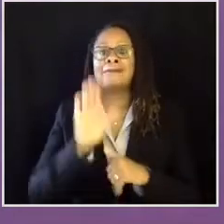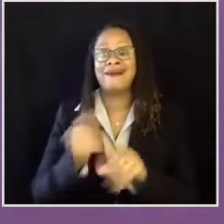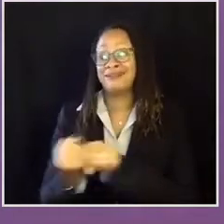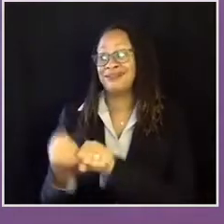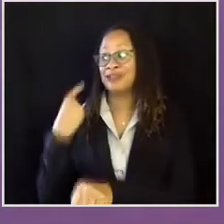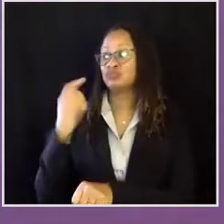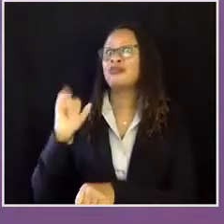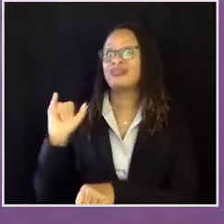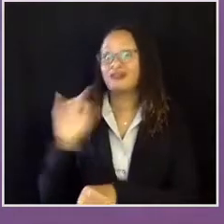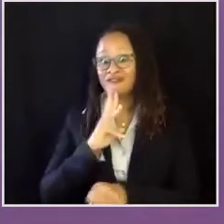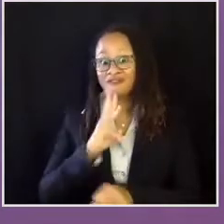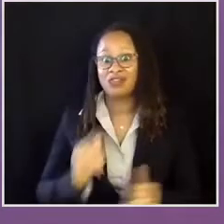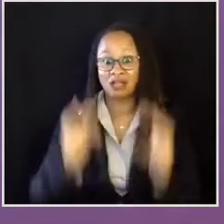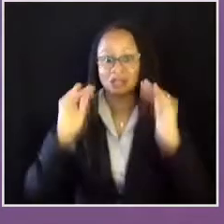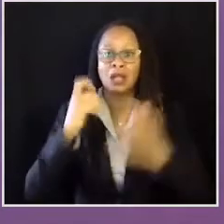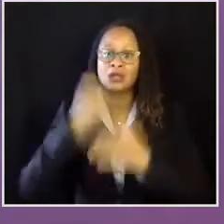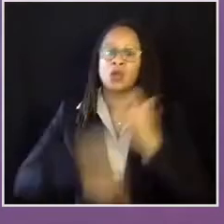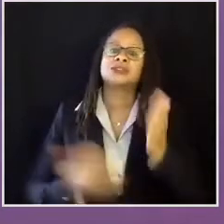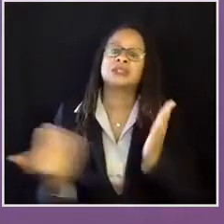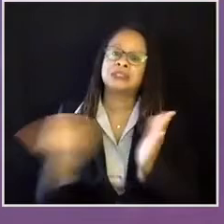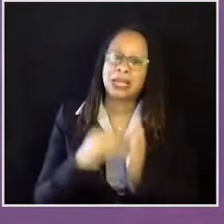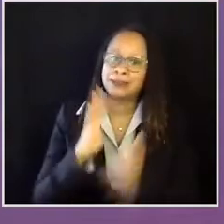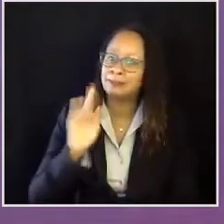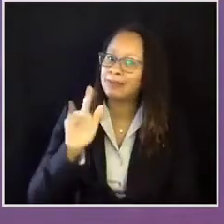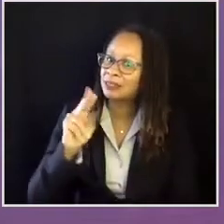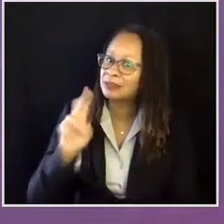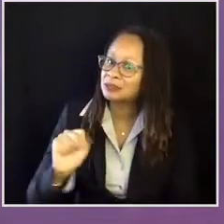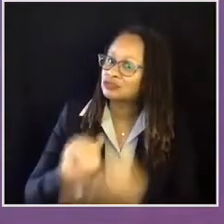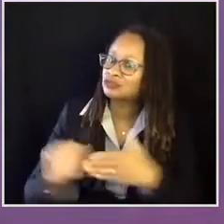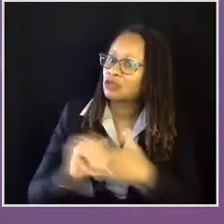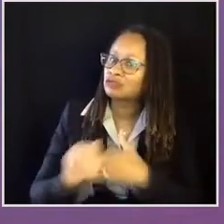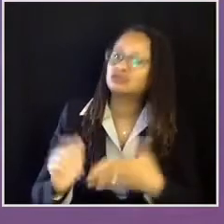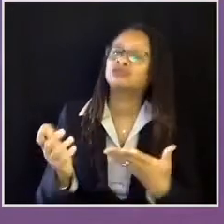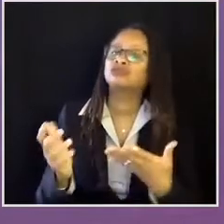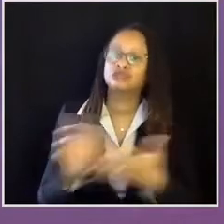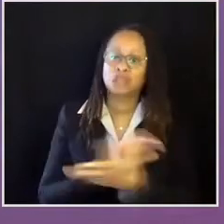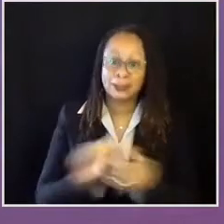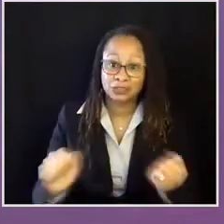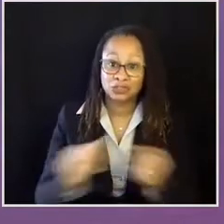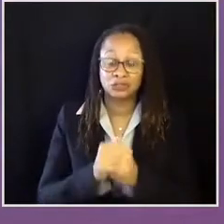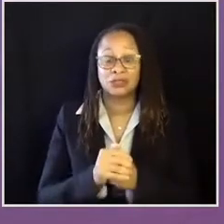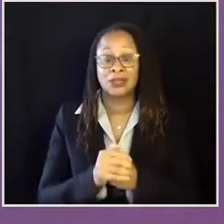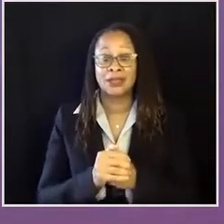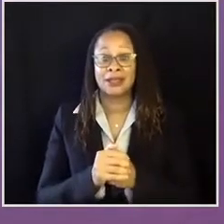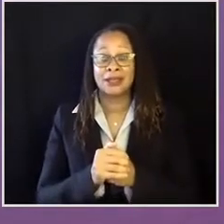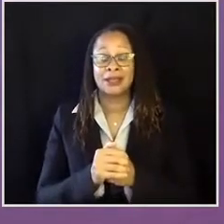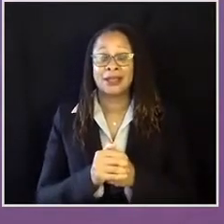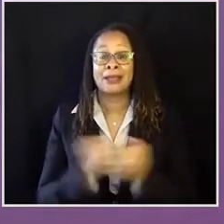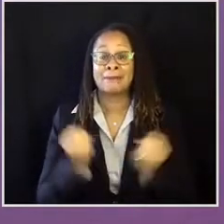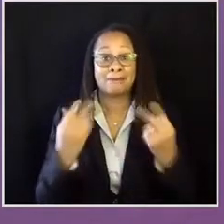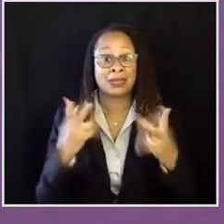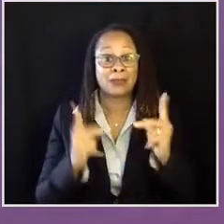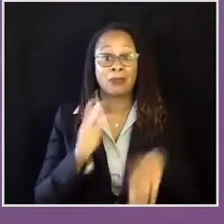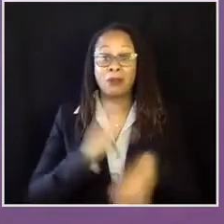that cost billions of dollars in damage. Many of you traveled through the Midwest on that bus tour and you saw